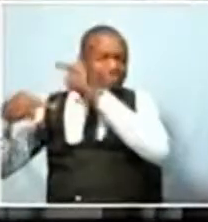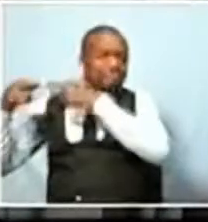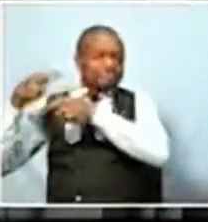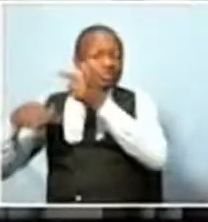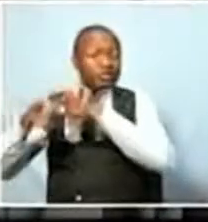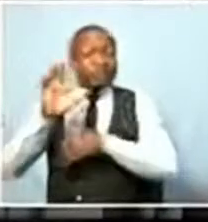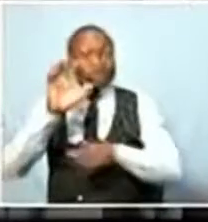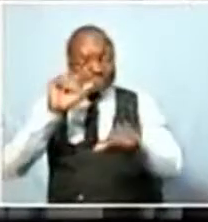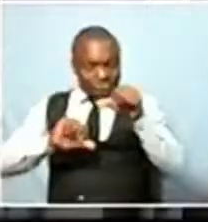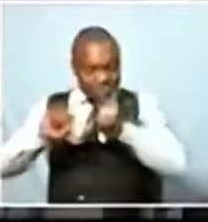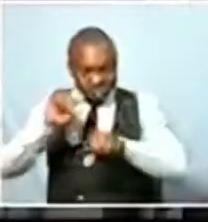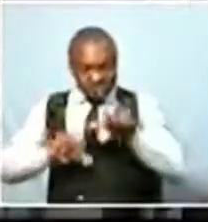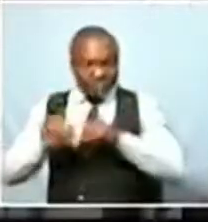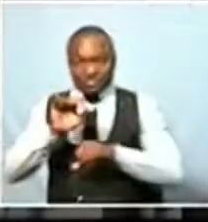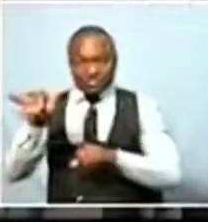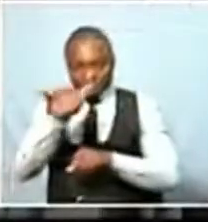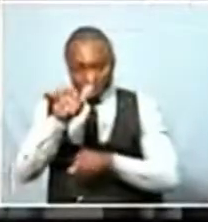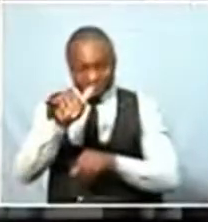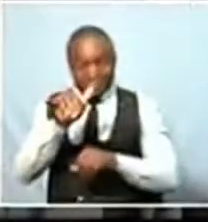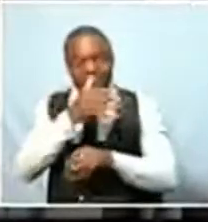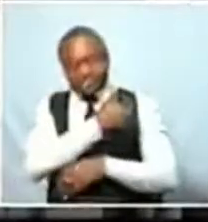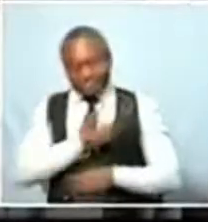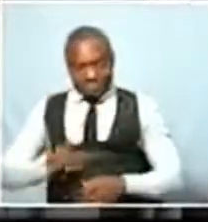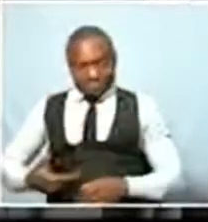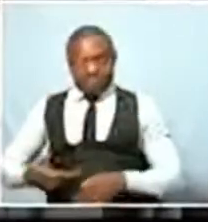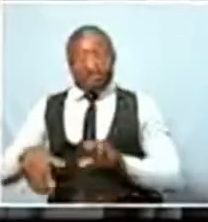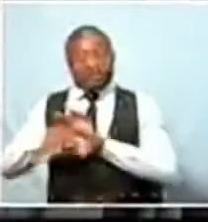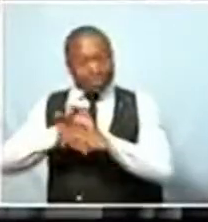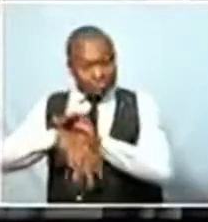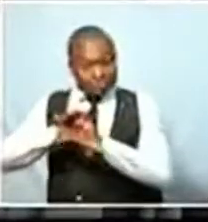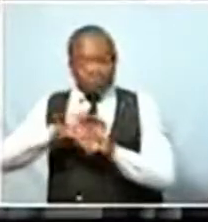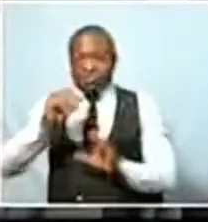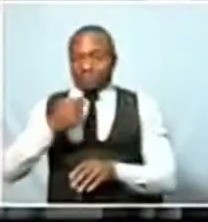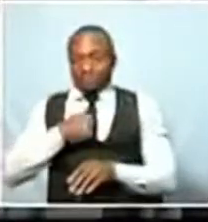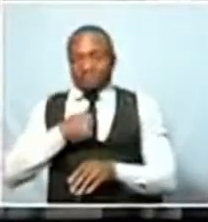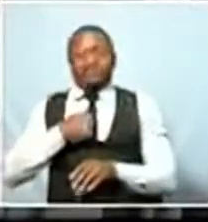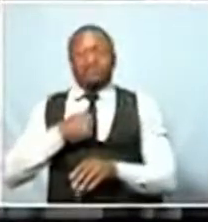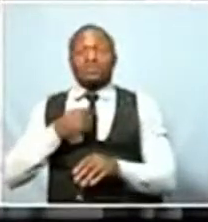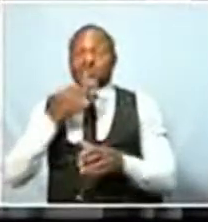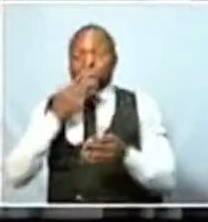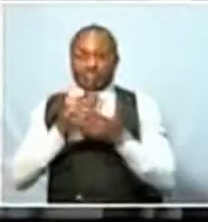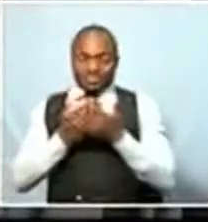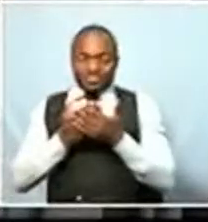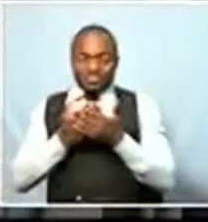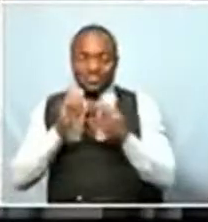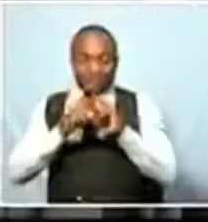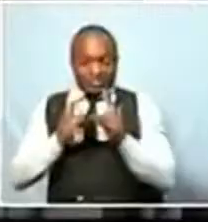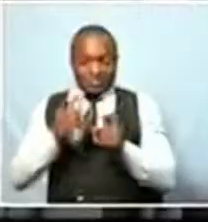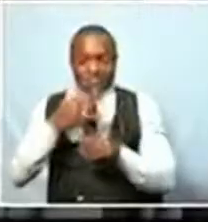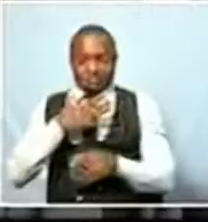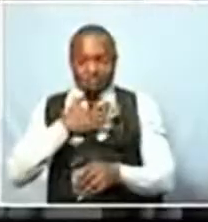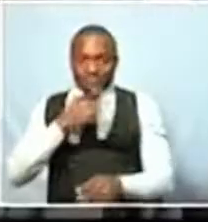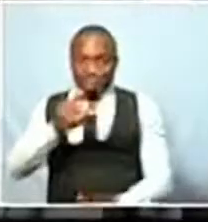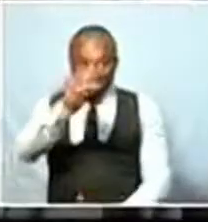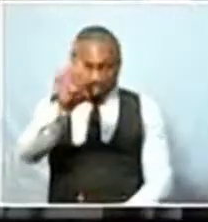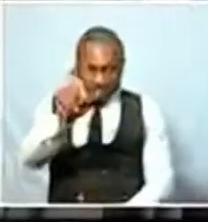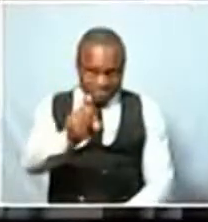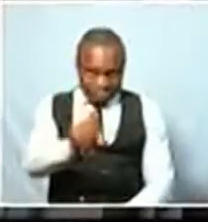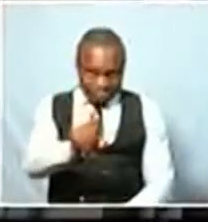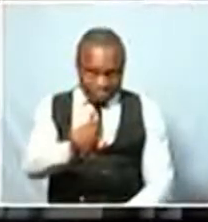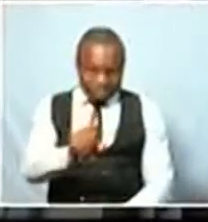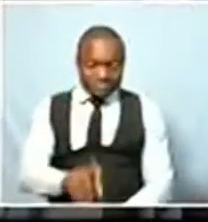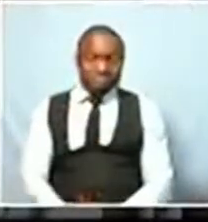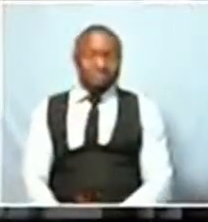audit standards therefore are seriously compromised. So for me, this is very exciting. But my question is,